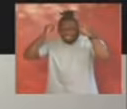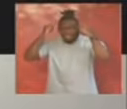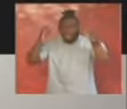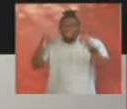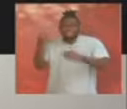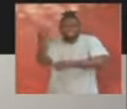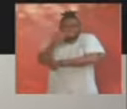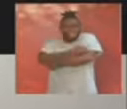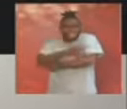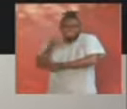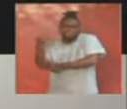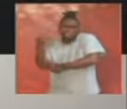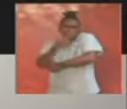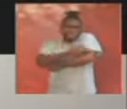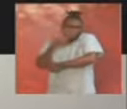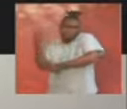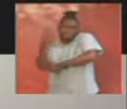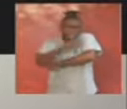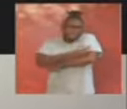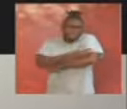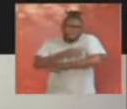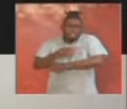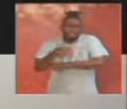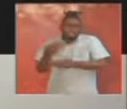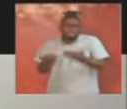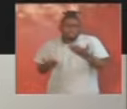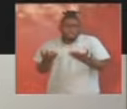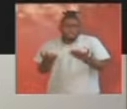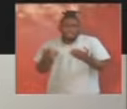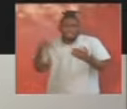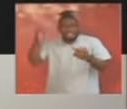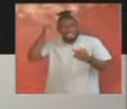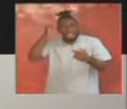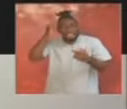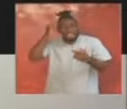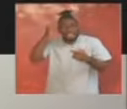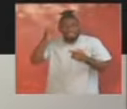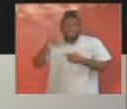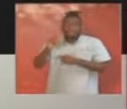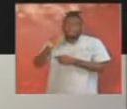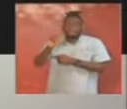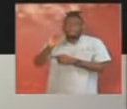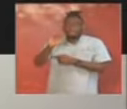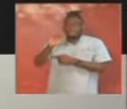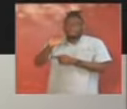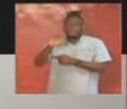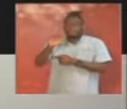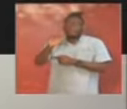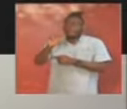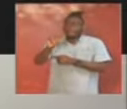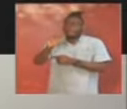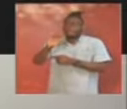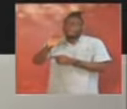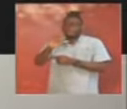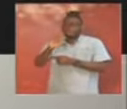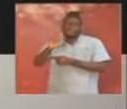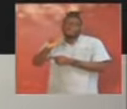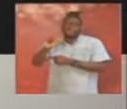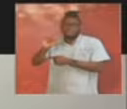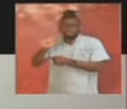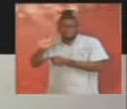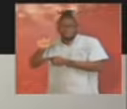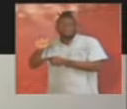with migraines, and it may just simply have been as a result of that. Nonetheless, I was fine otherwise. No